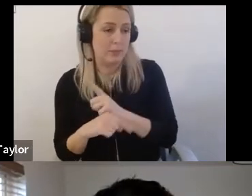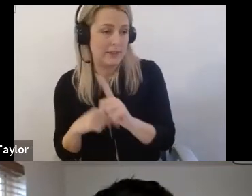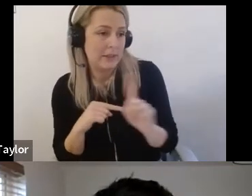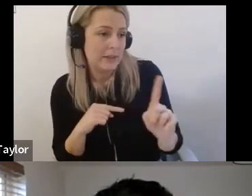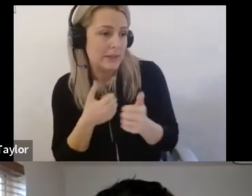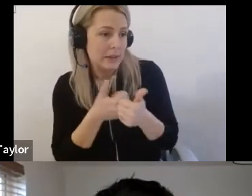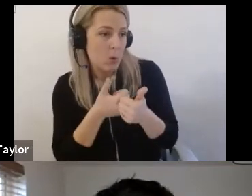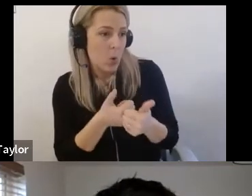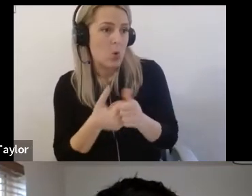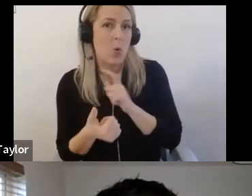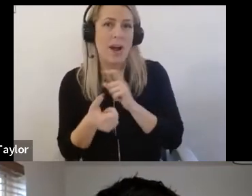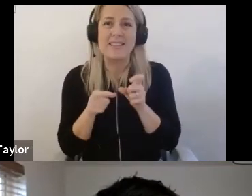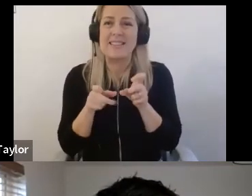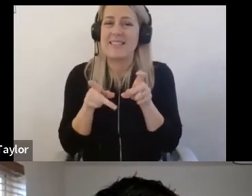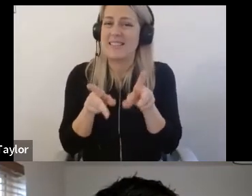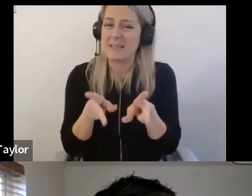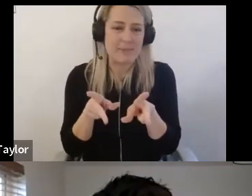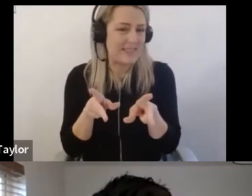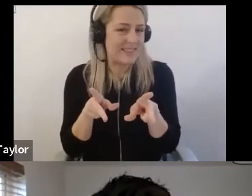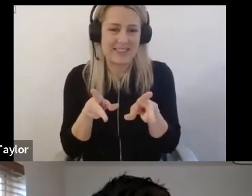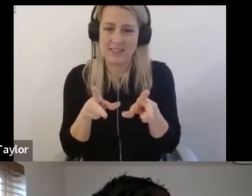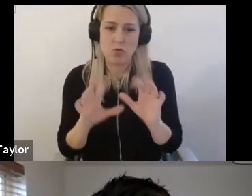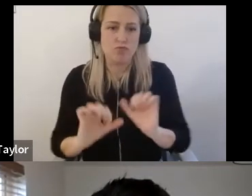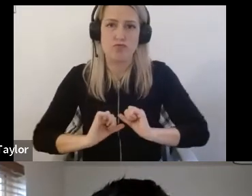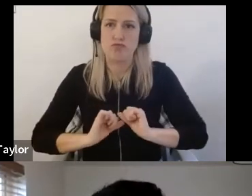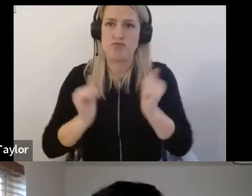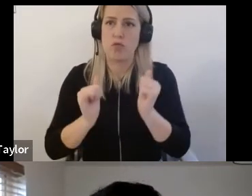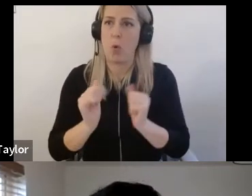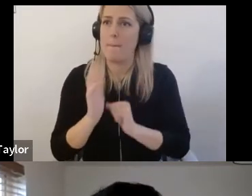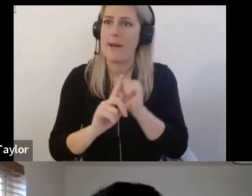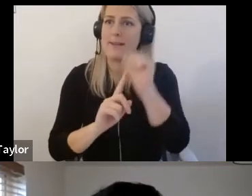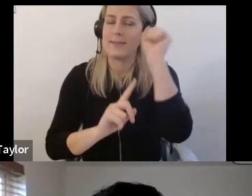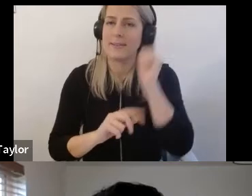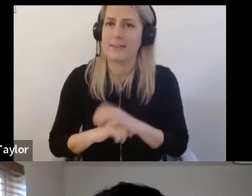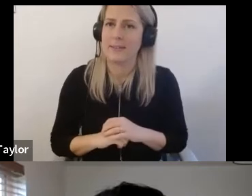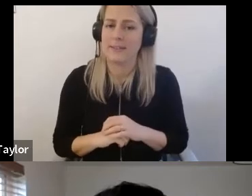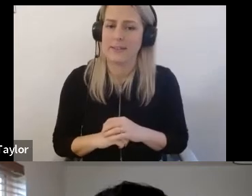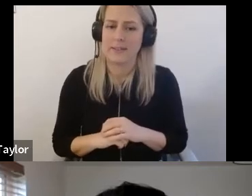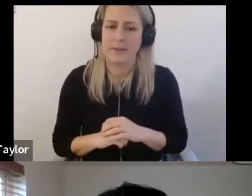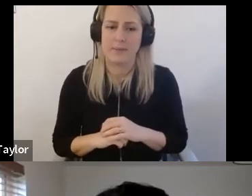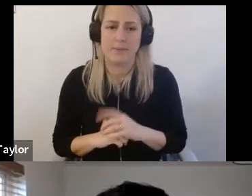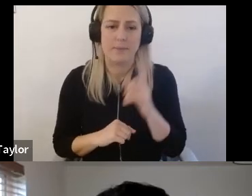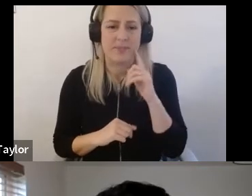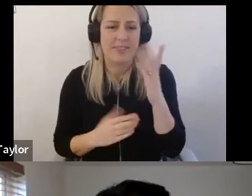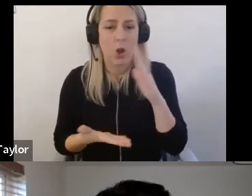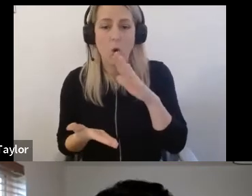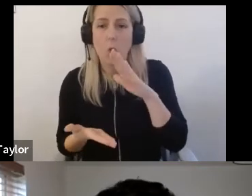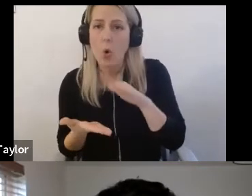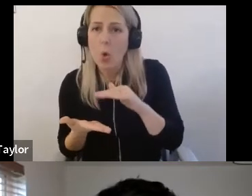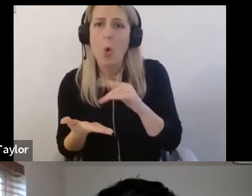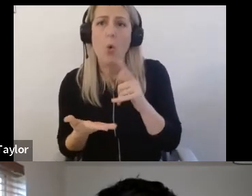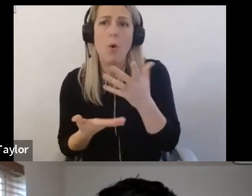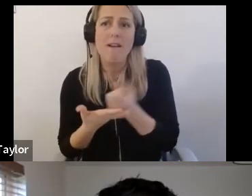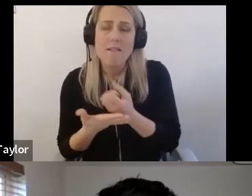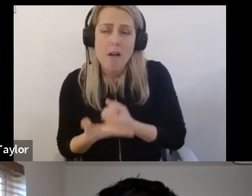genuinely creaking. And so I think that sometimes there's this misnomer in high income countries that this is all fine. We've got access to things. And it's not